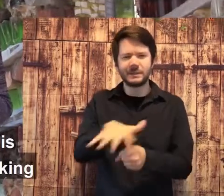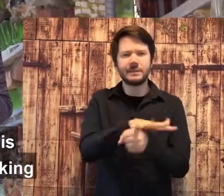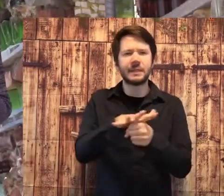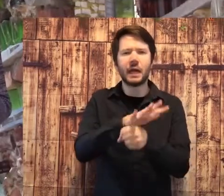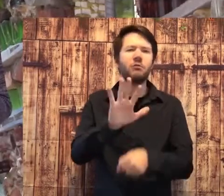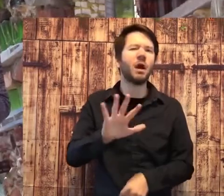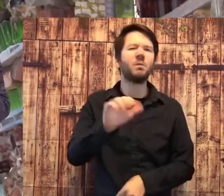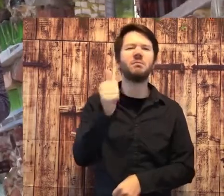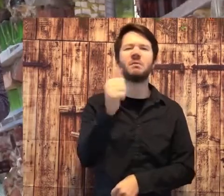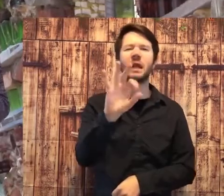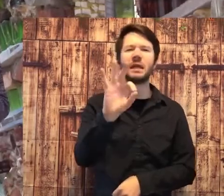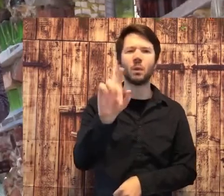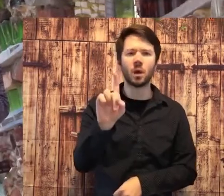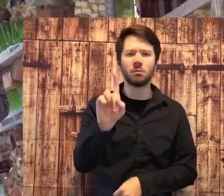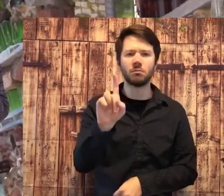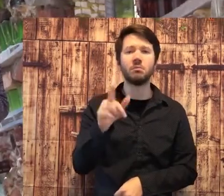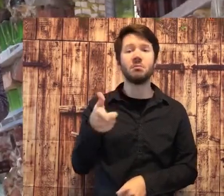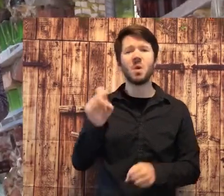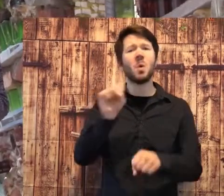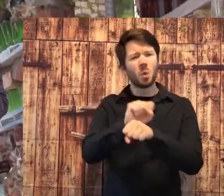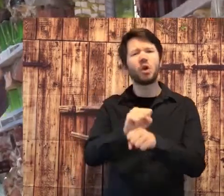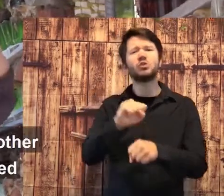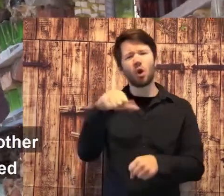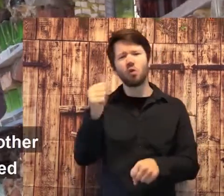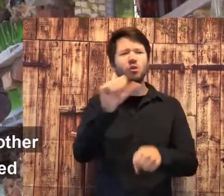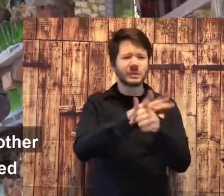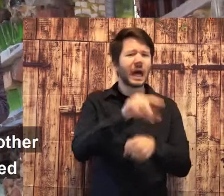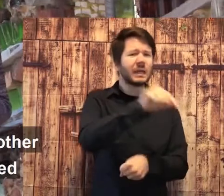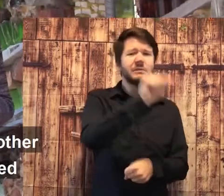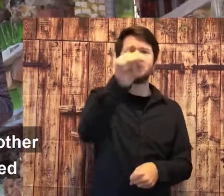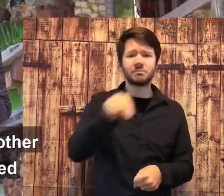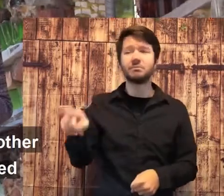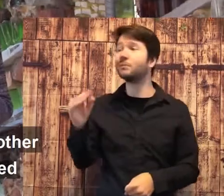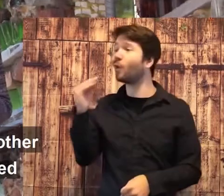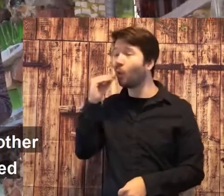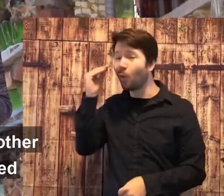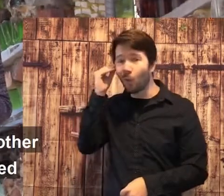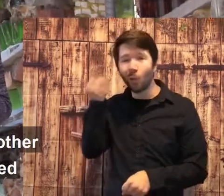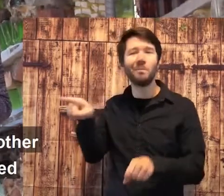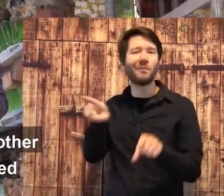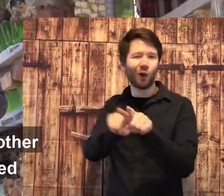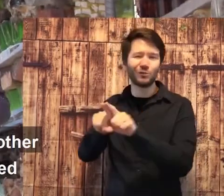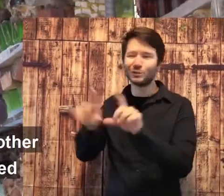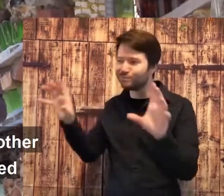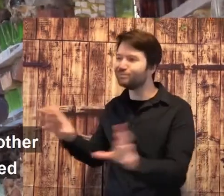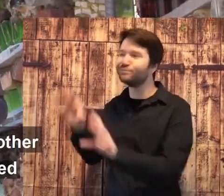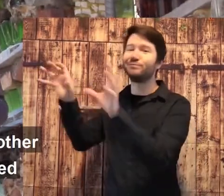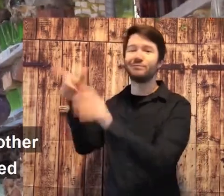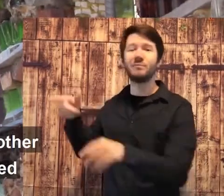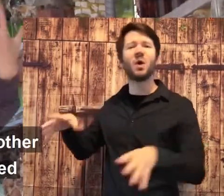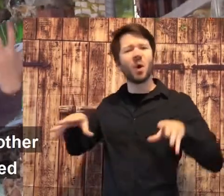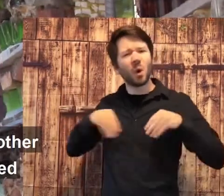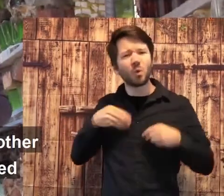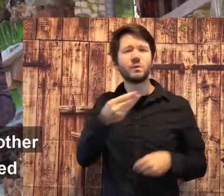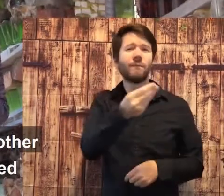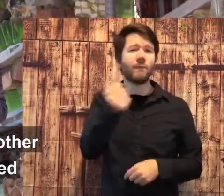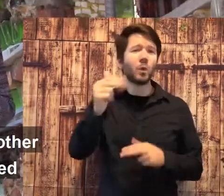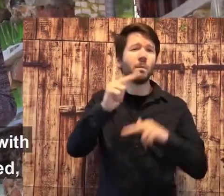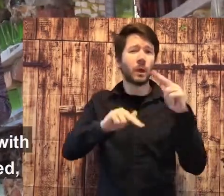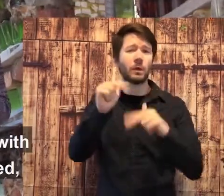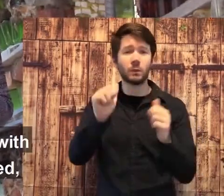on this site in about 1991, but before this he had worked on lots of other sites, so his home is also fully